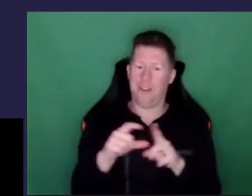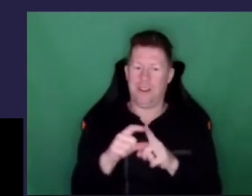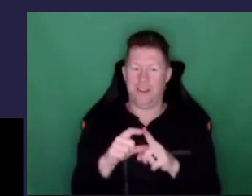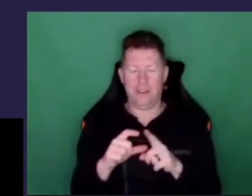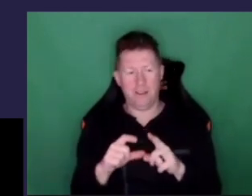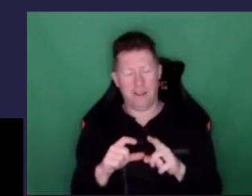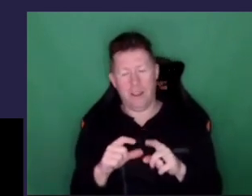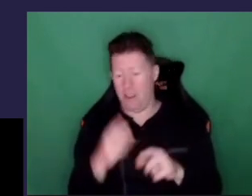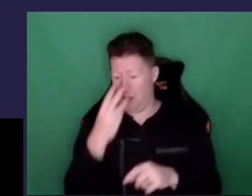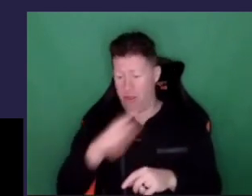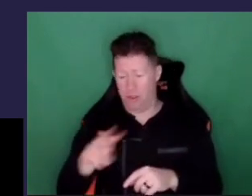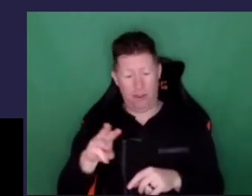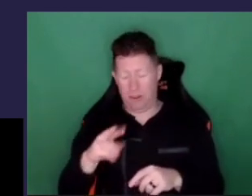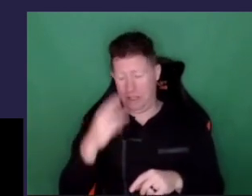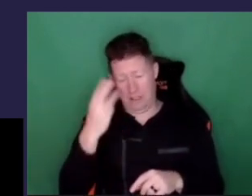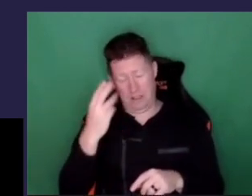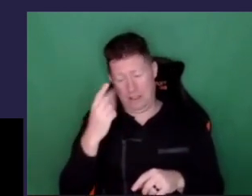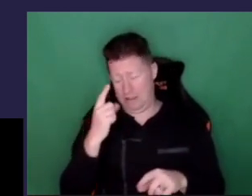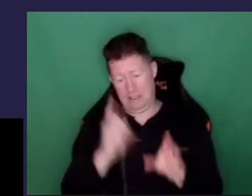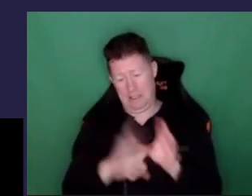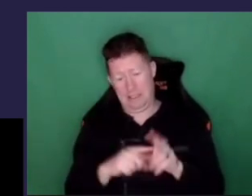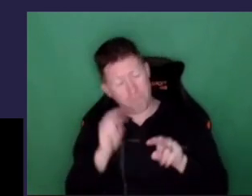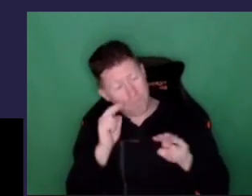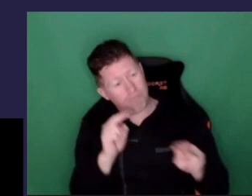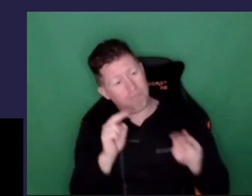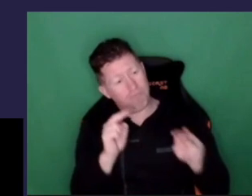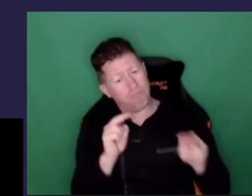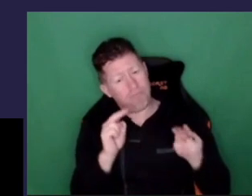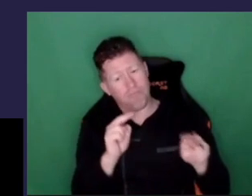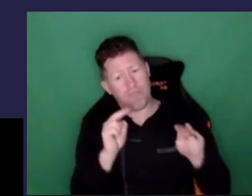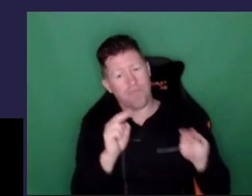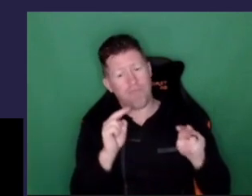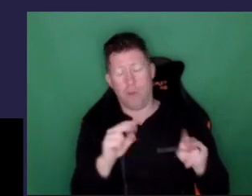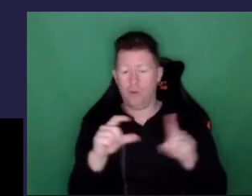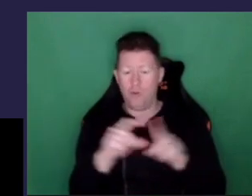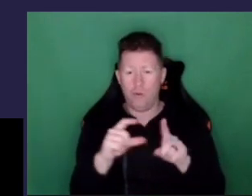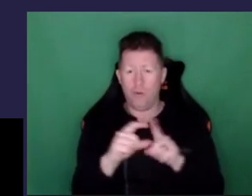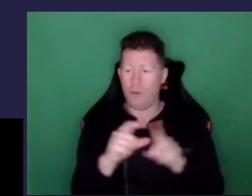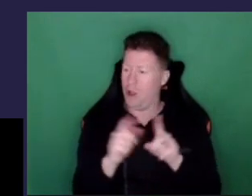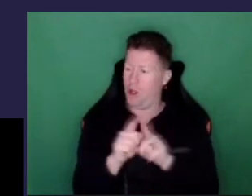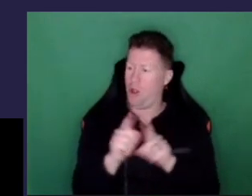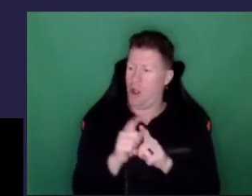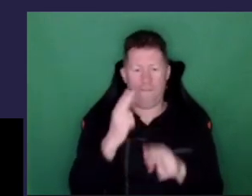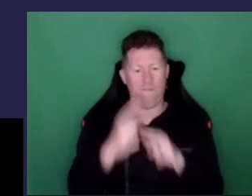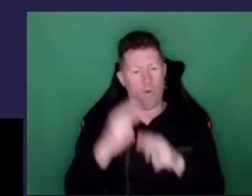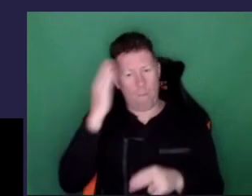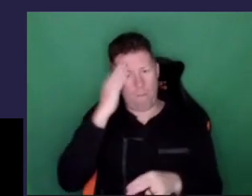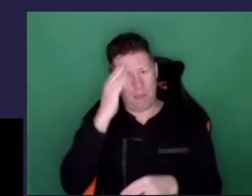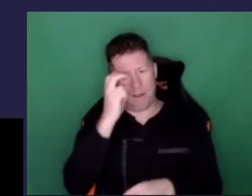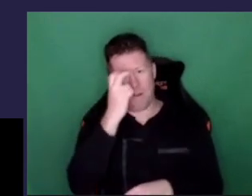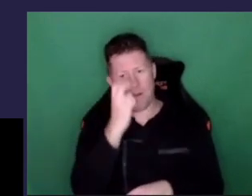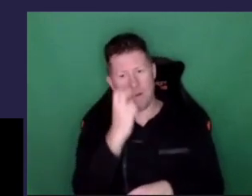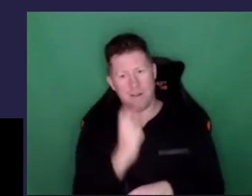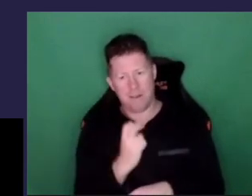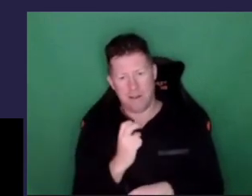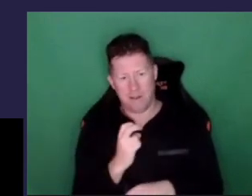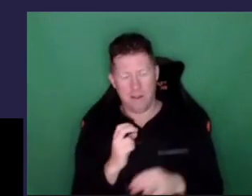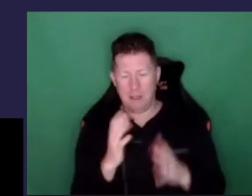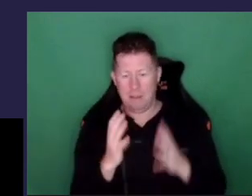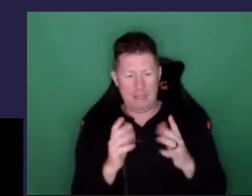30 plus years did all the things that a good daughter would do for a mother who was widowed, if you will.